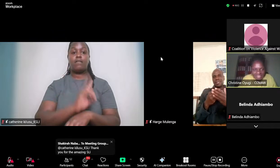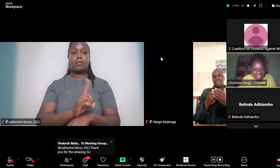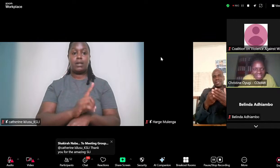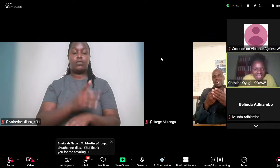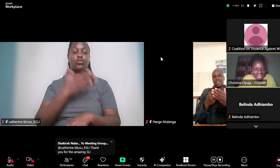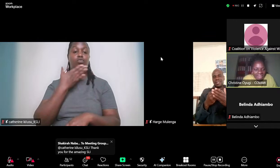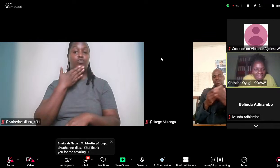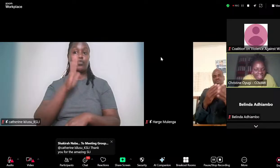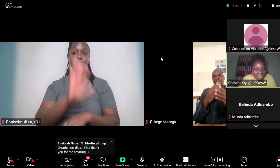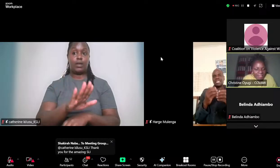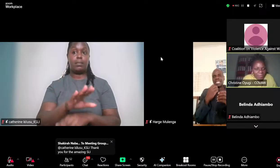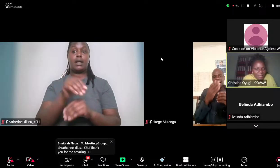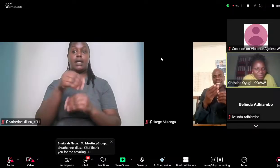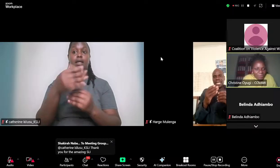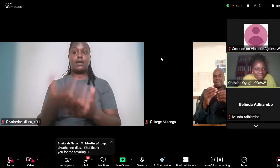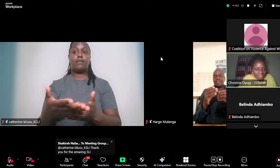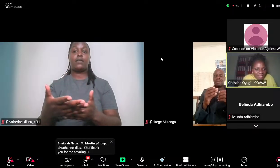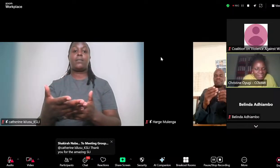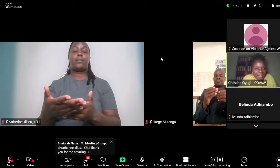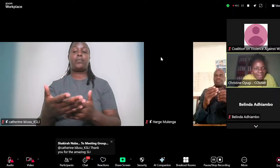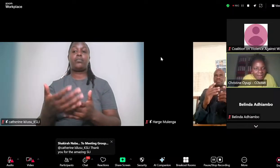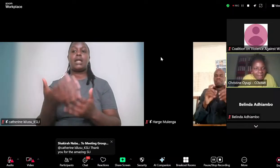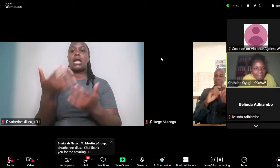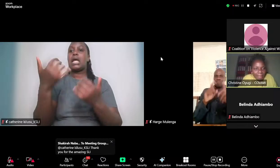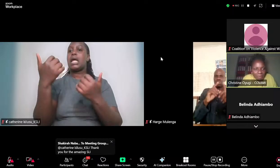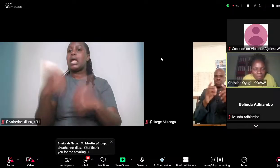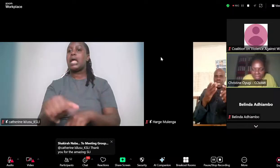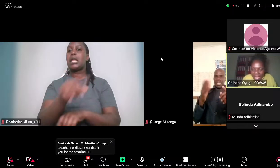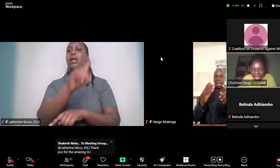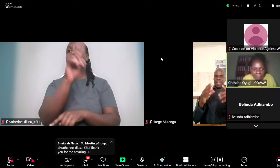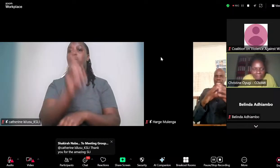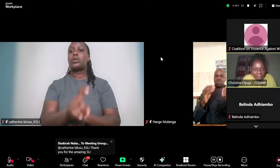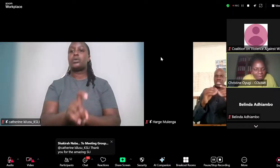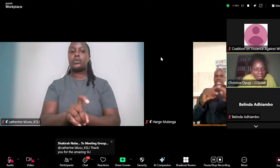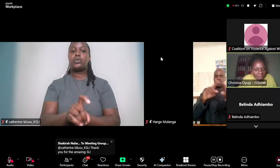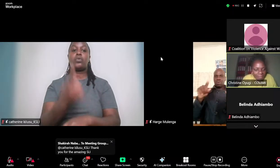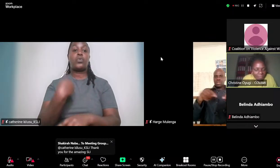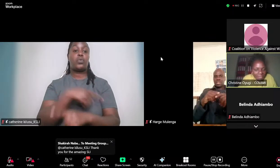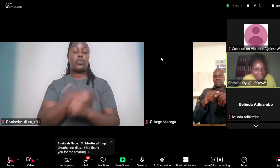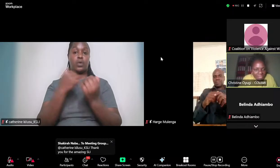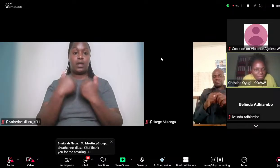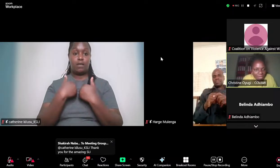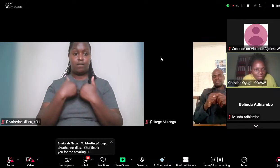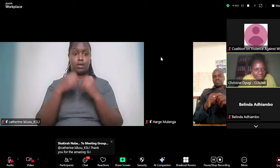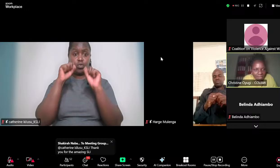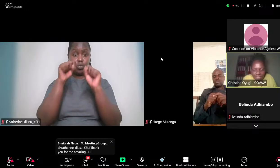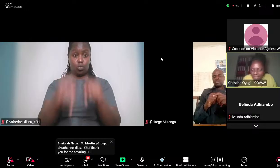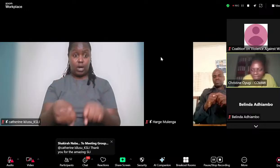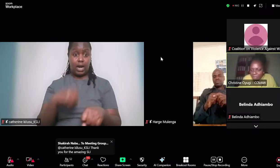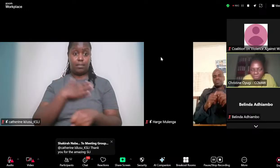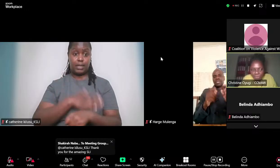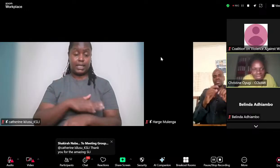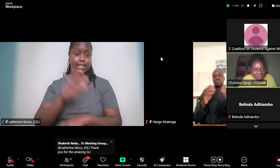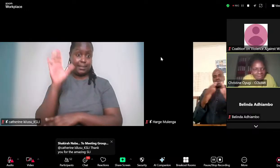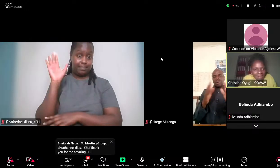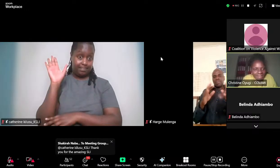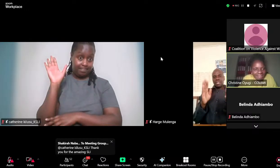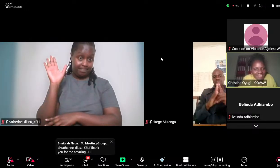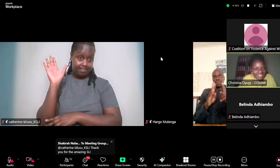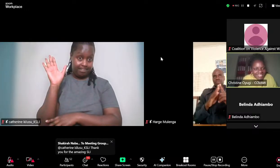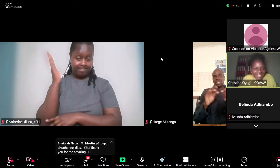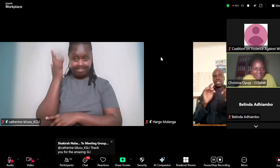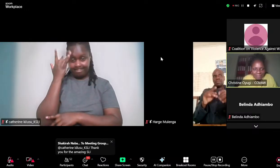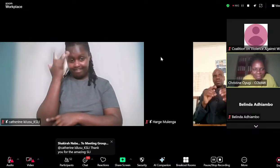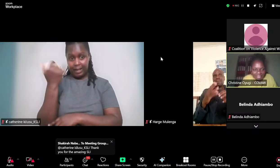to this, and any other question that we have, you can please raise your hand so that we can